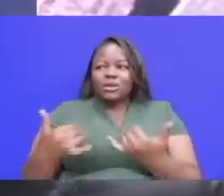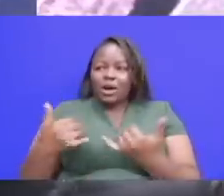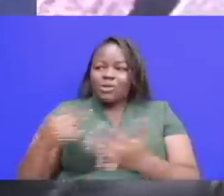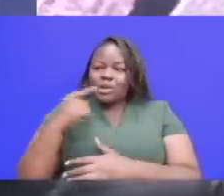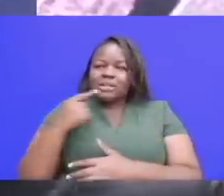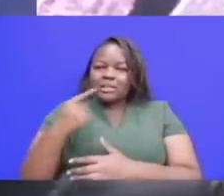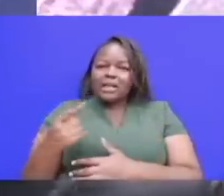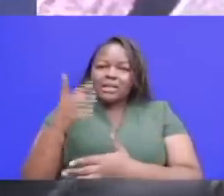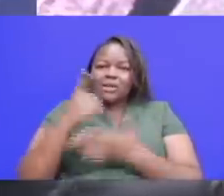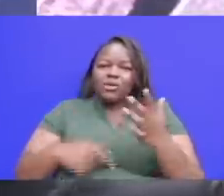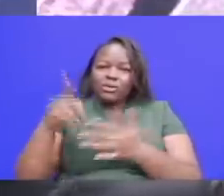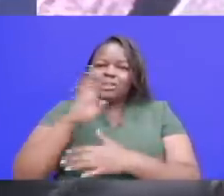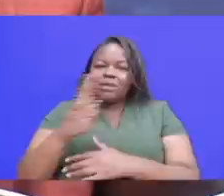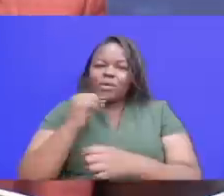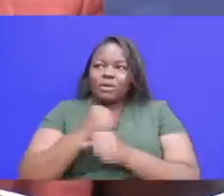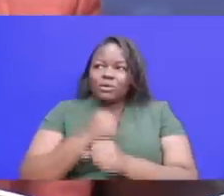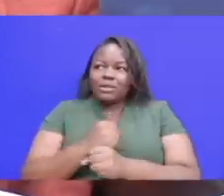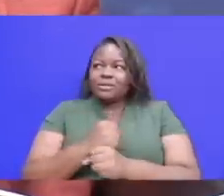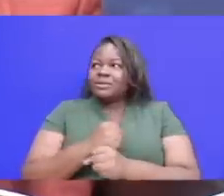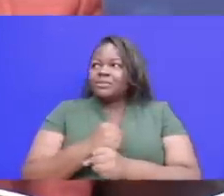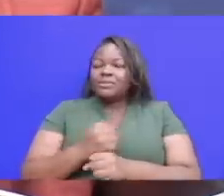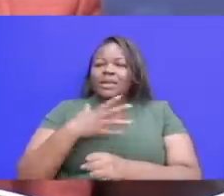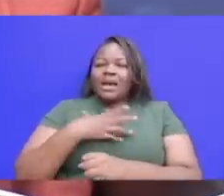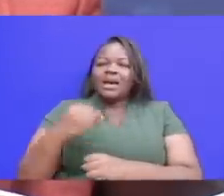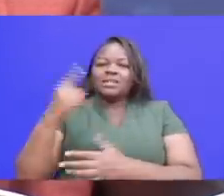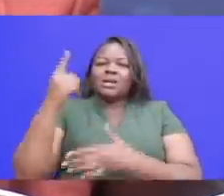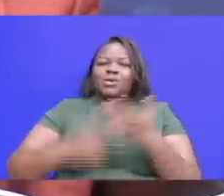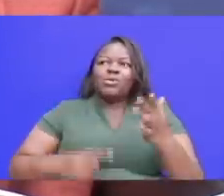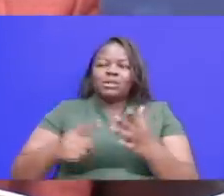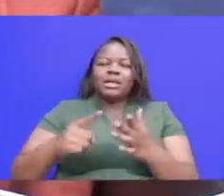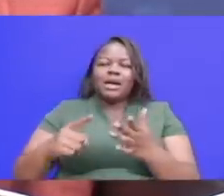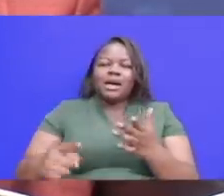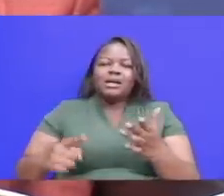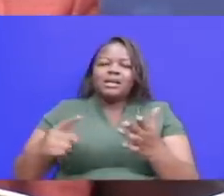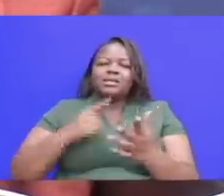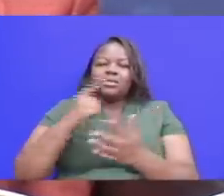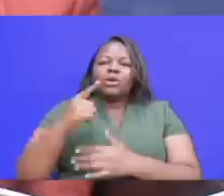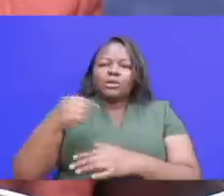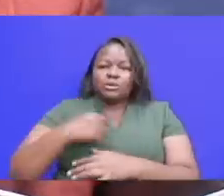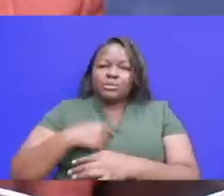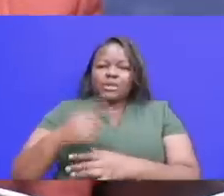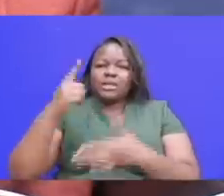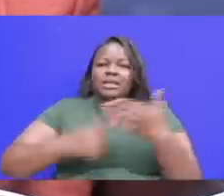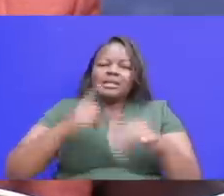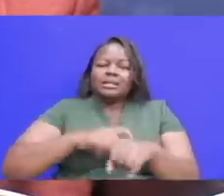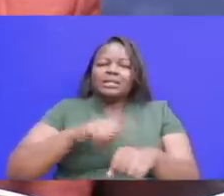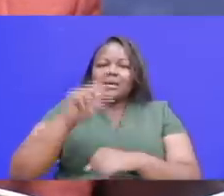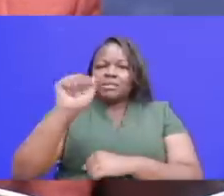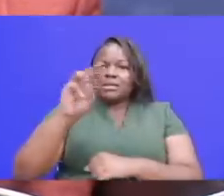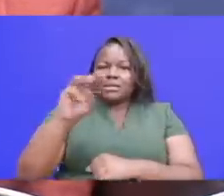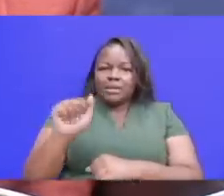Yeah. Then later on, I think what struck me is when Tamar is brought so that he can go